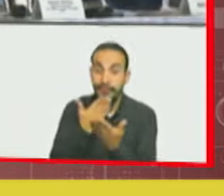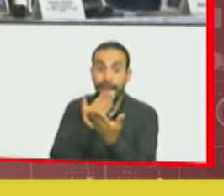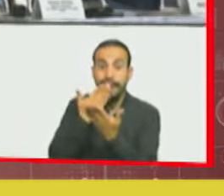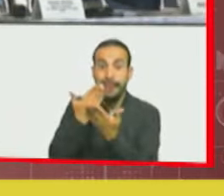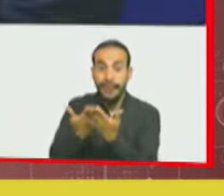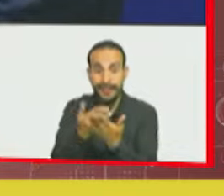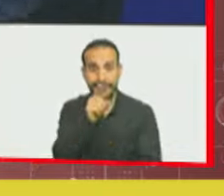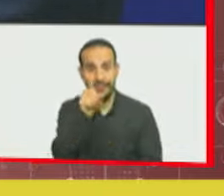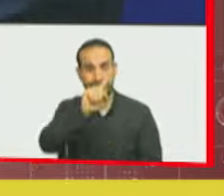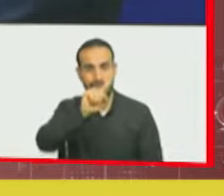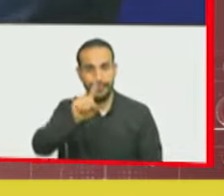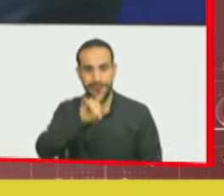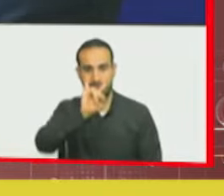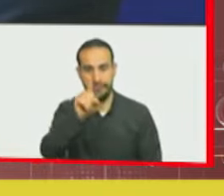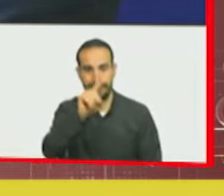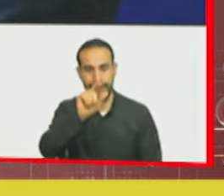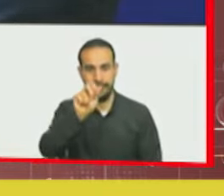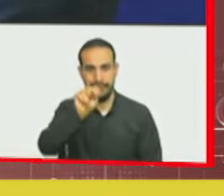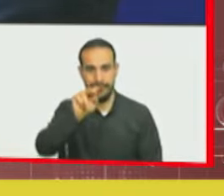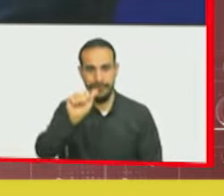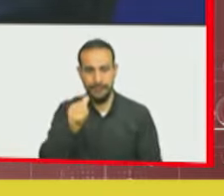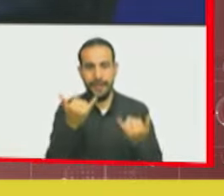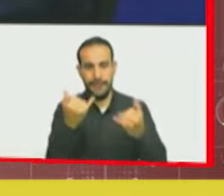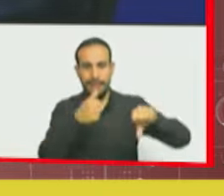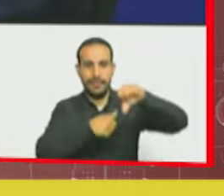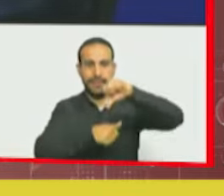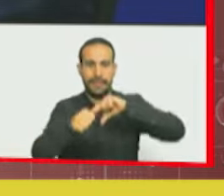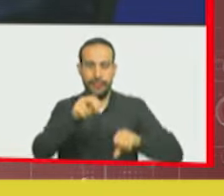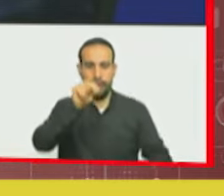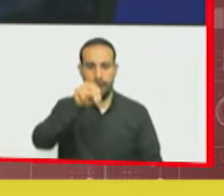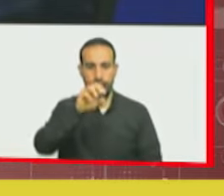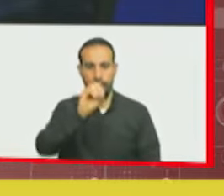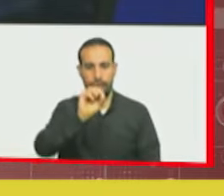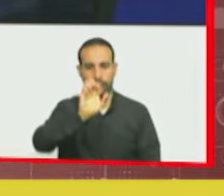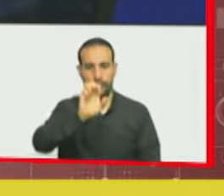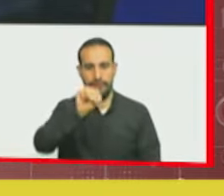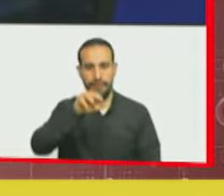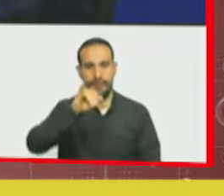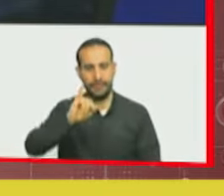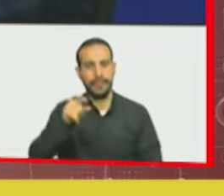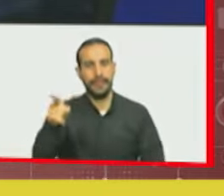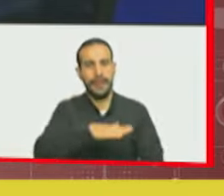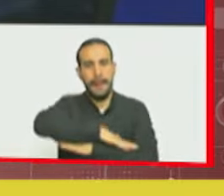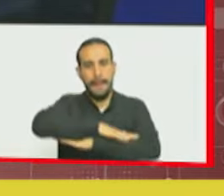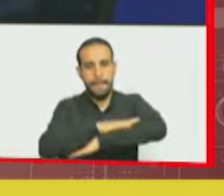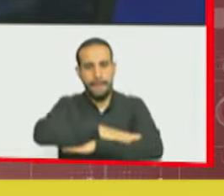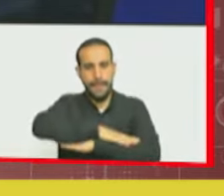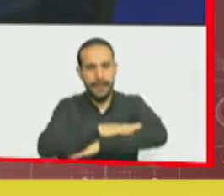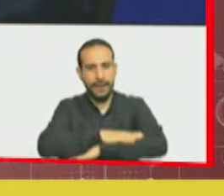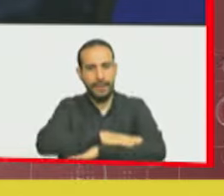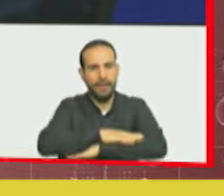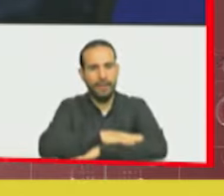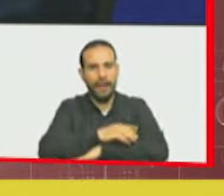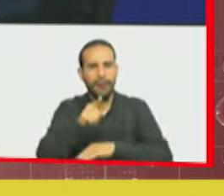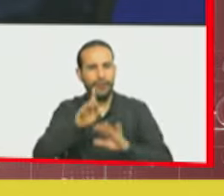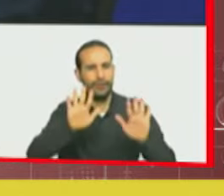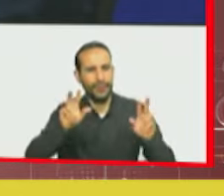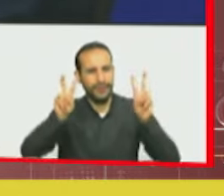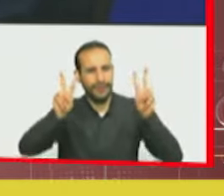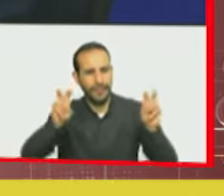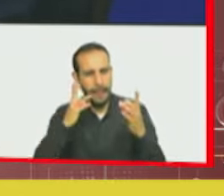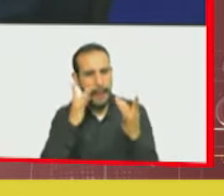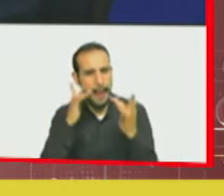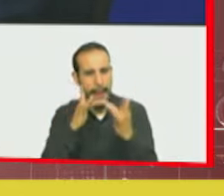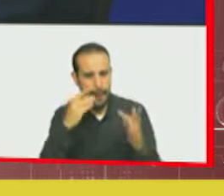population. 65,000 assemblies were held across the country. More than 3 million people participated actively in the plan of the